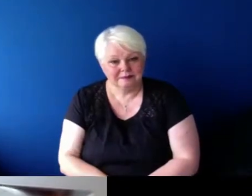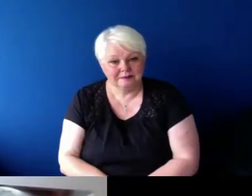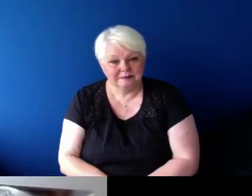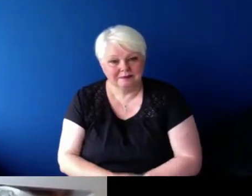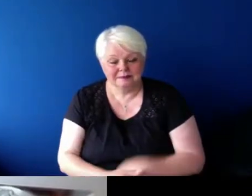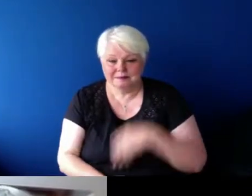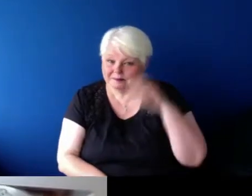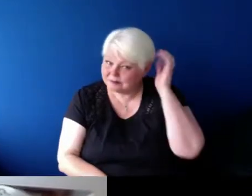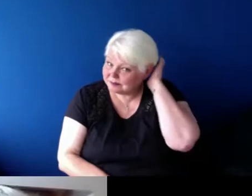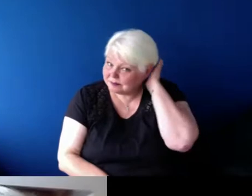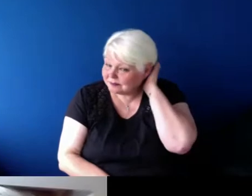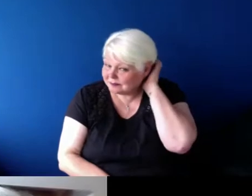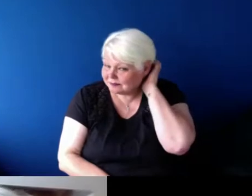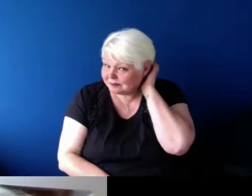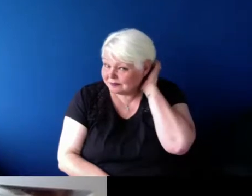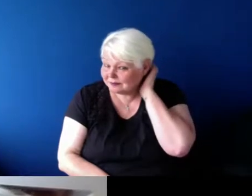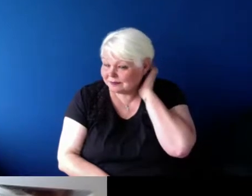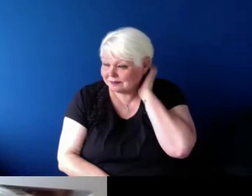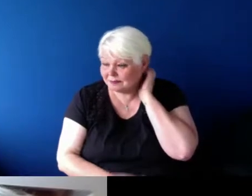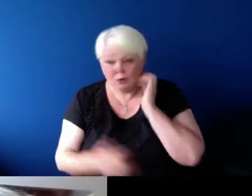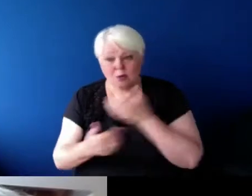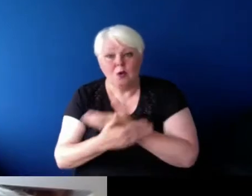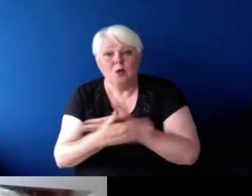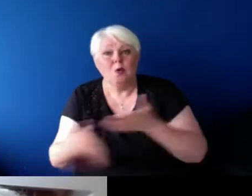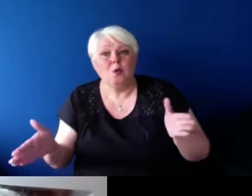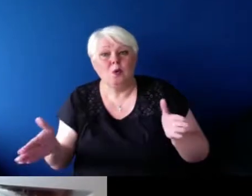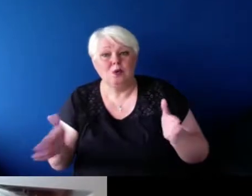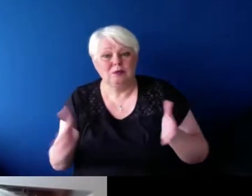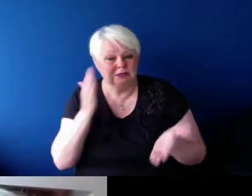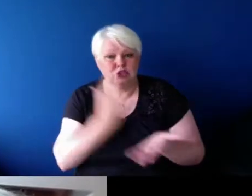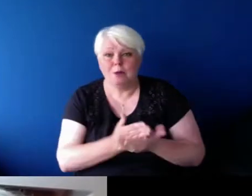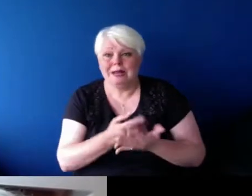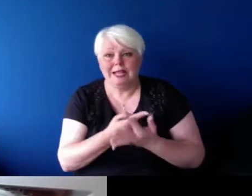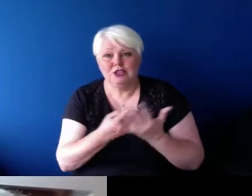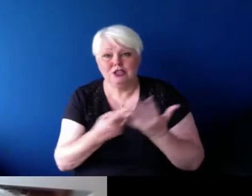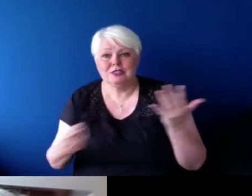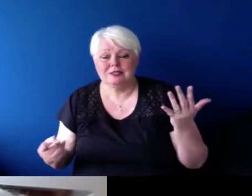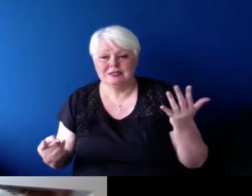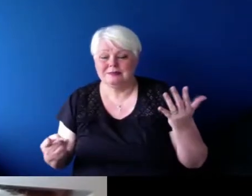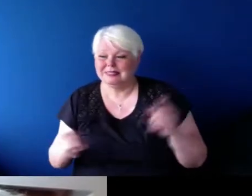As have all denominations, to be honest, in various speeds and various directions. And